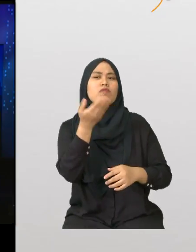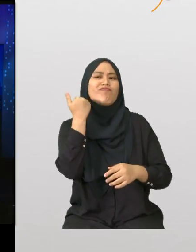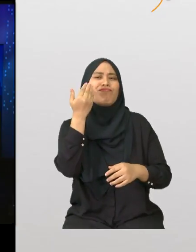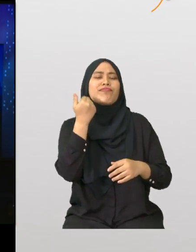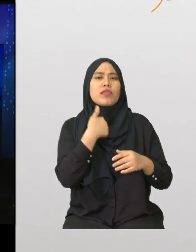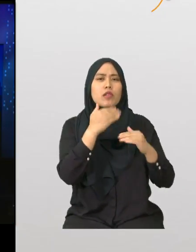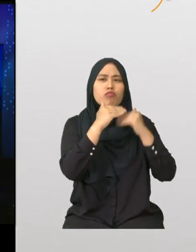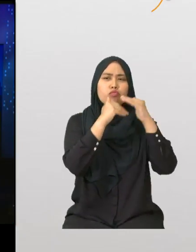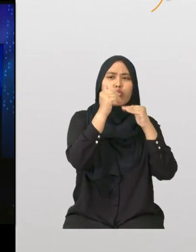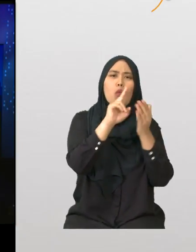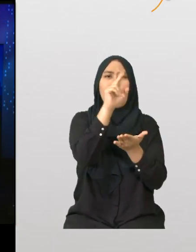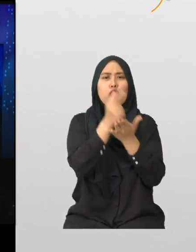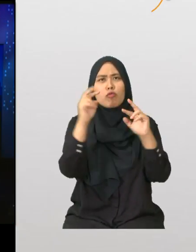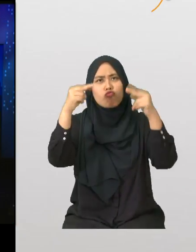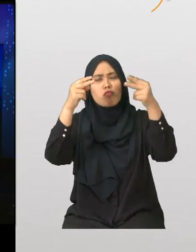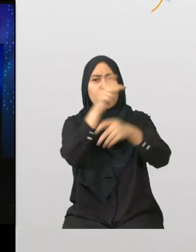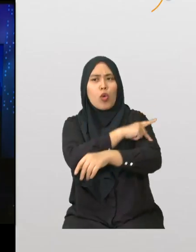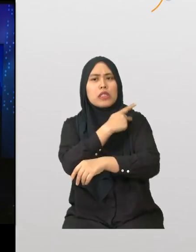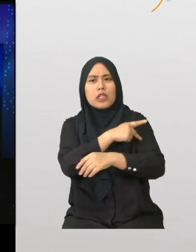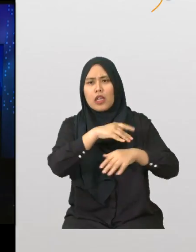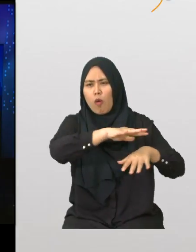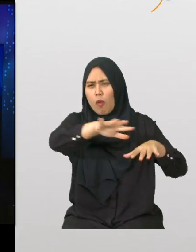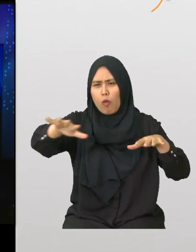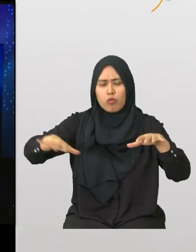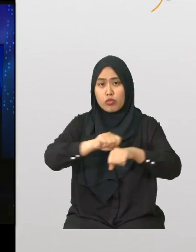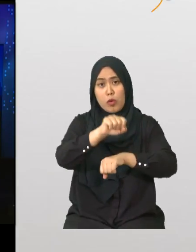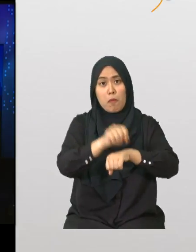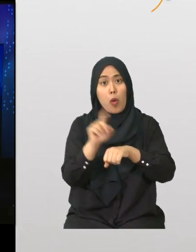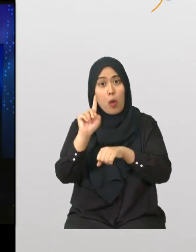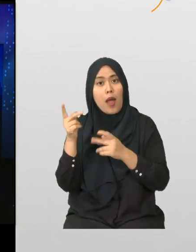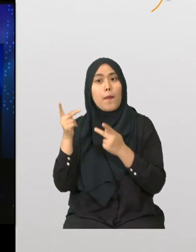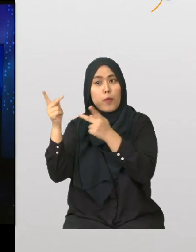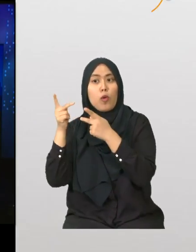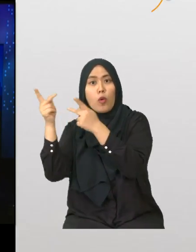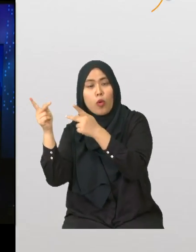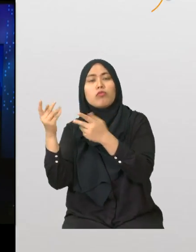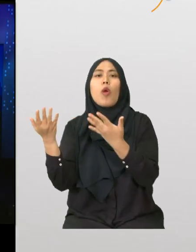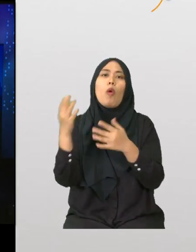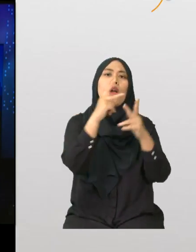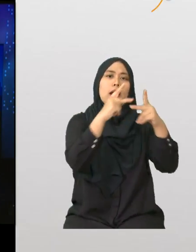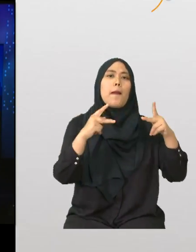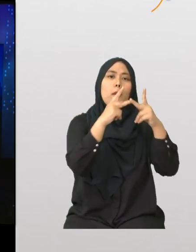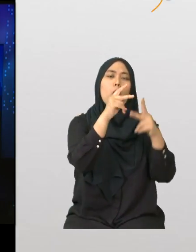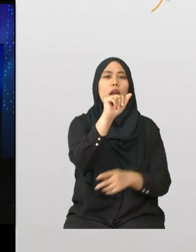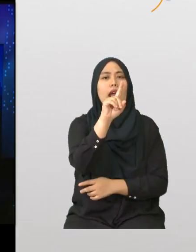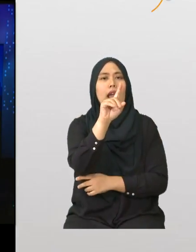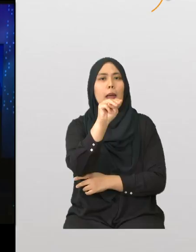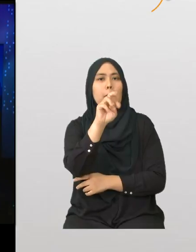and medical centers across the island. For example, in Punggol or Kampong Admiralty, amongst others.